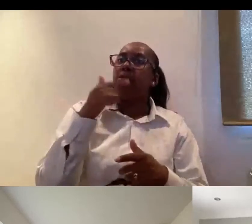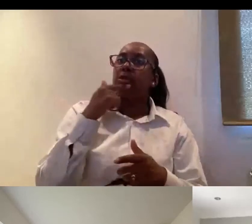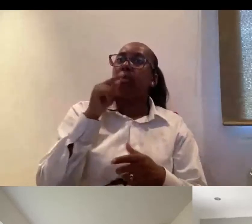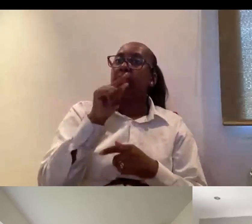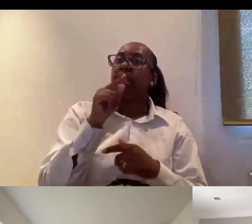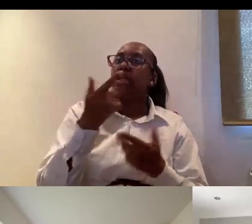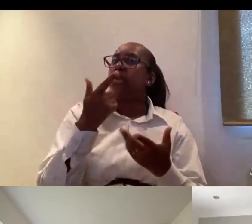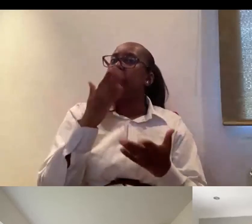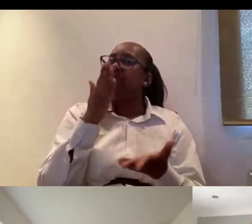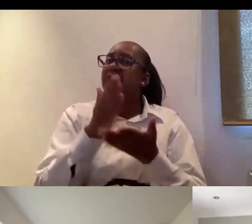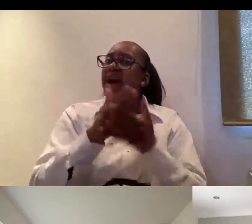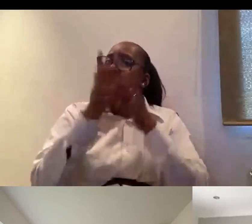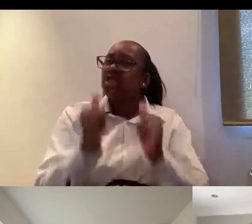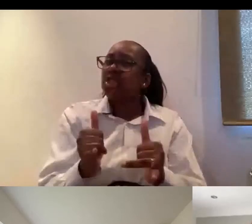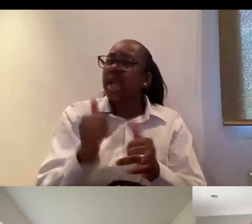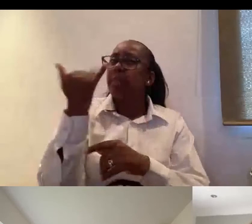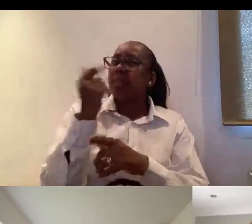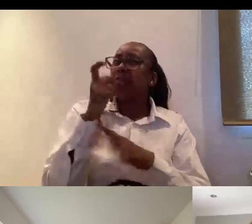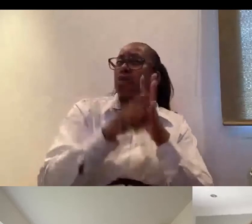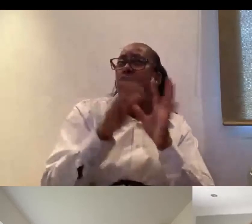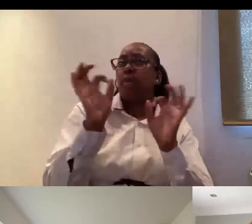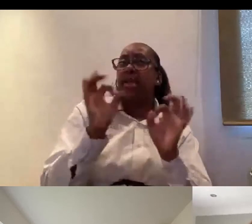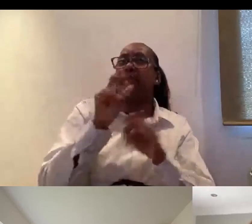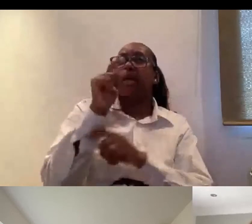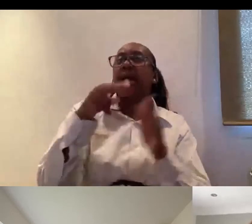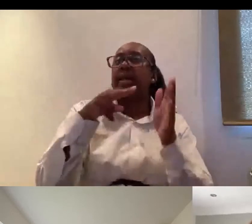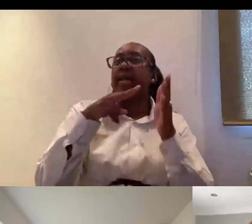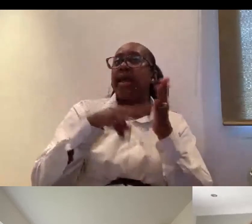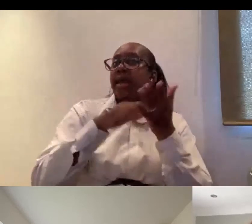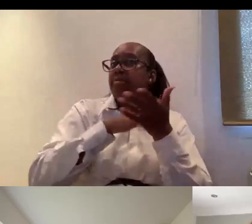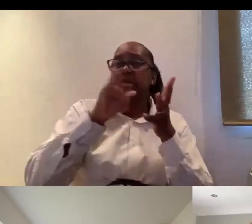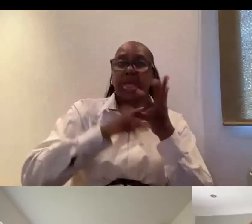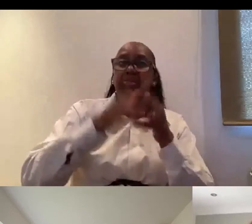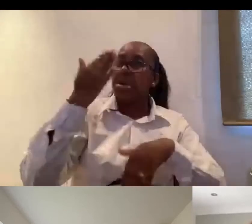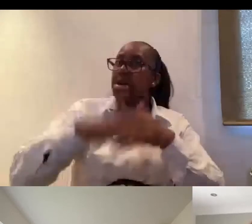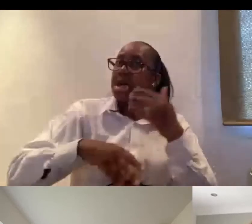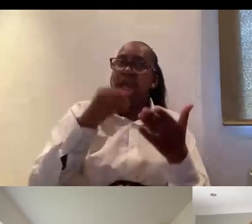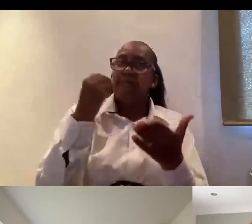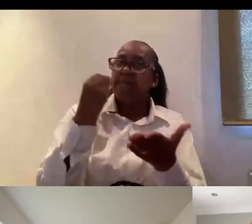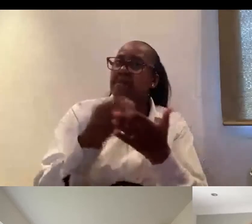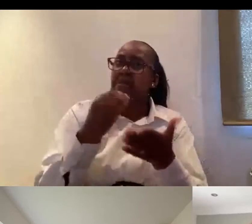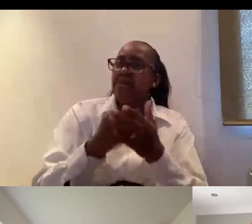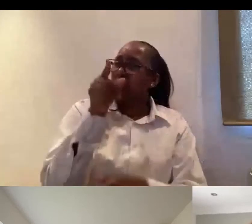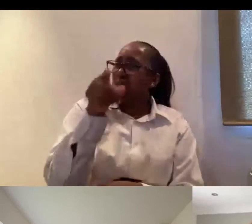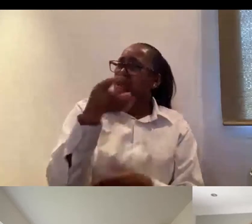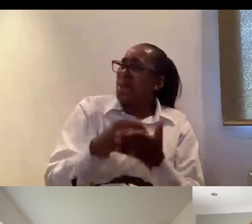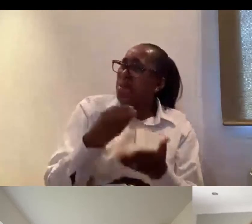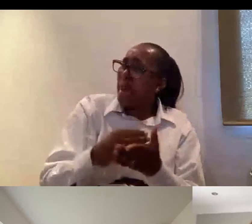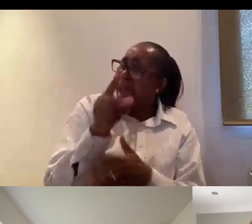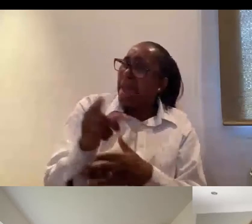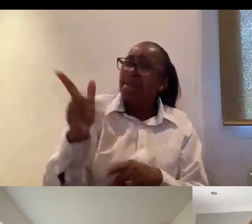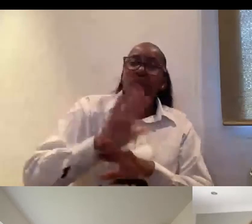check before they do it, and the NHS will never charge you, and they'll contact you by